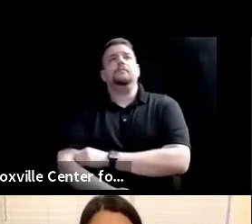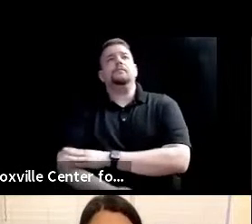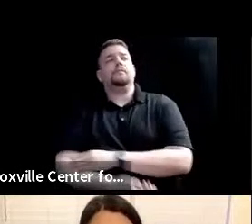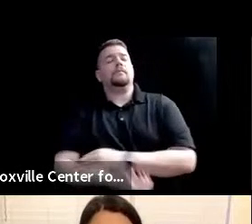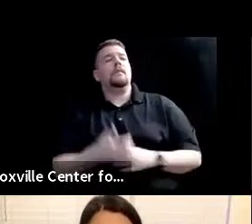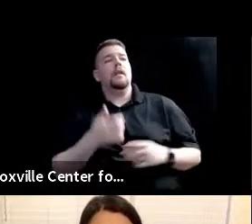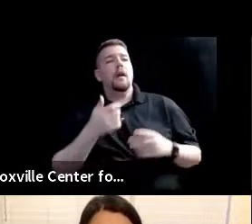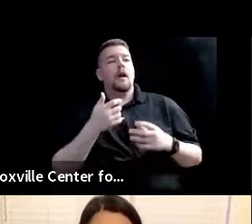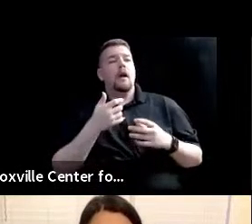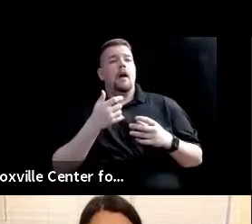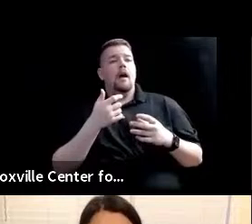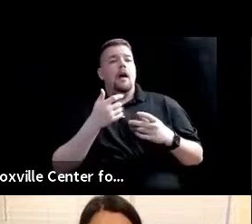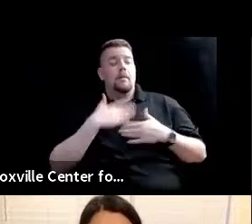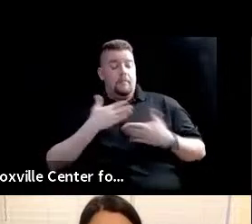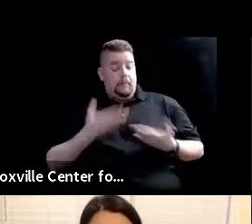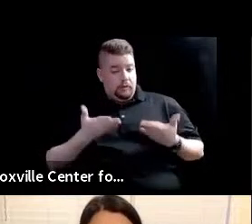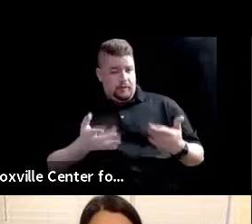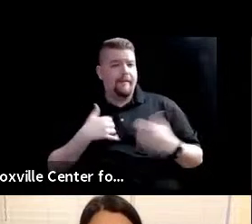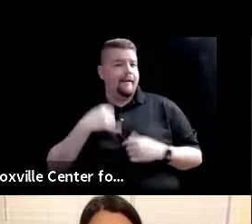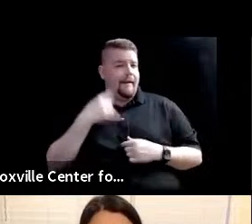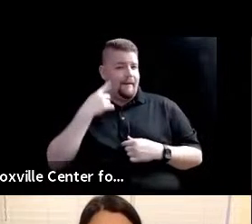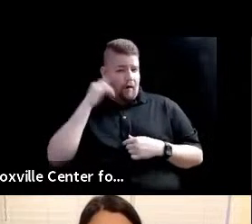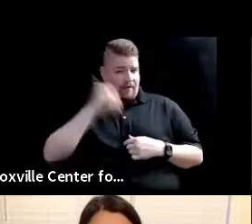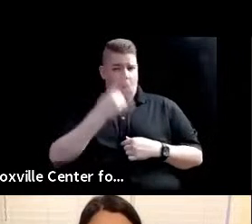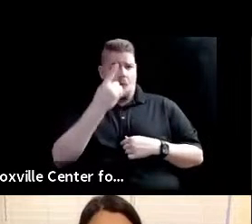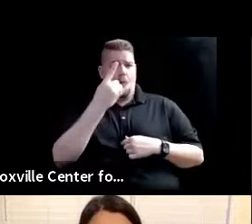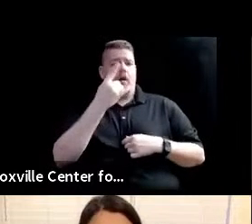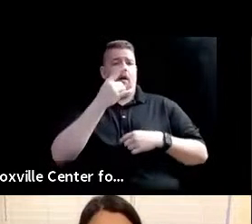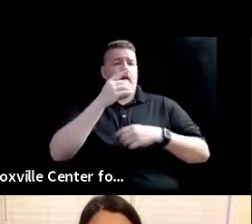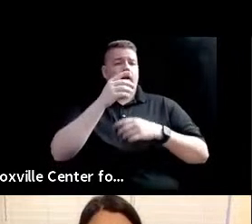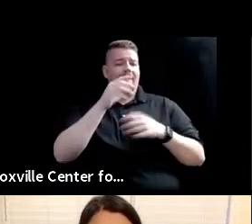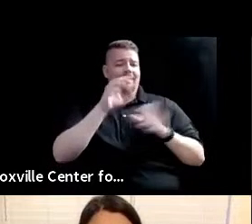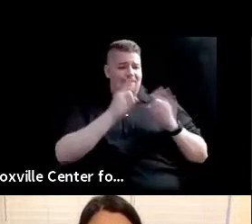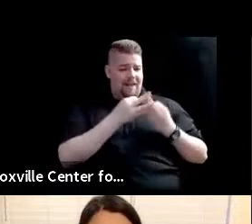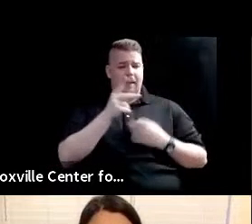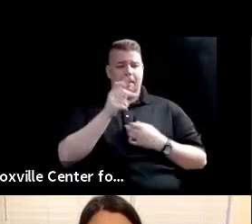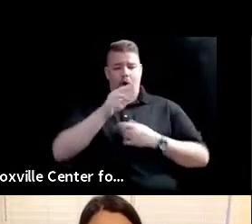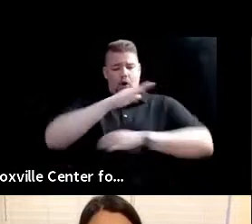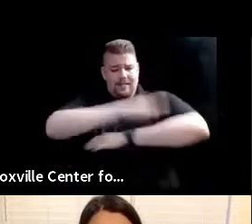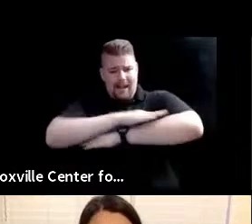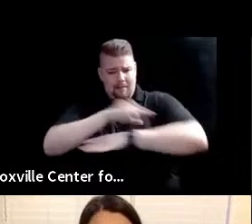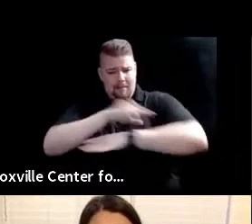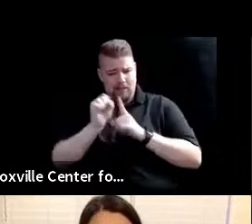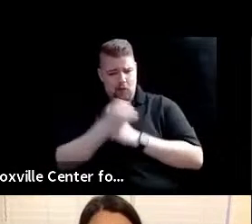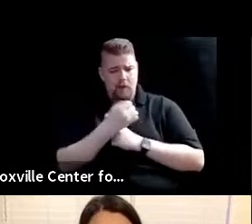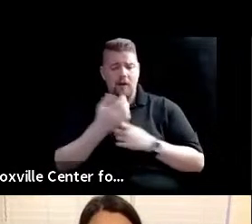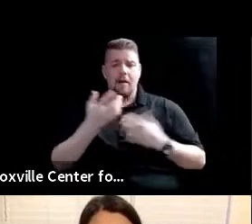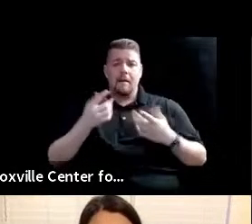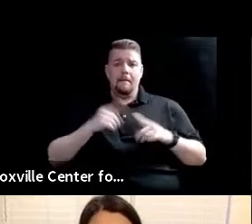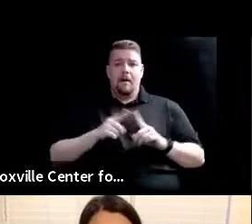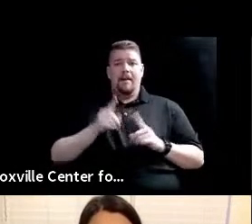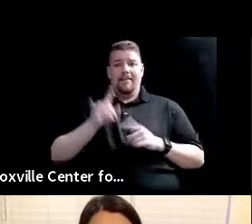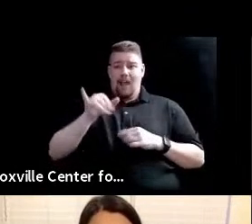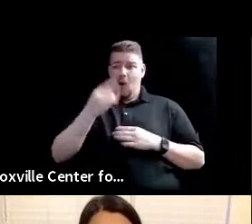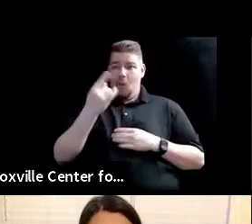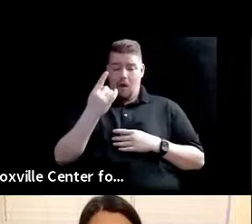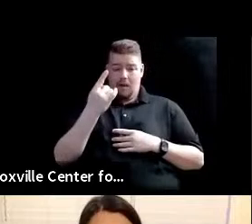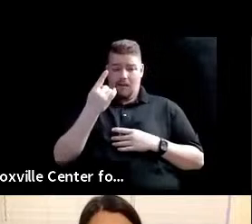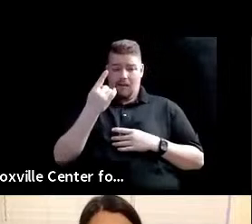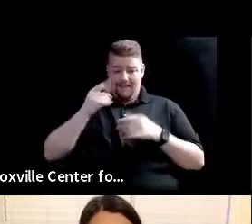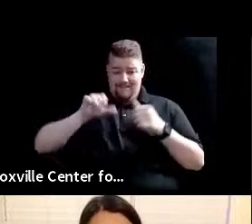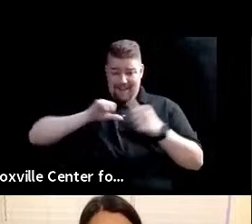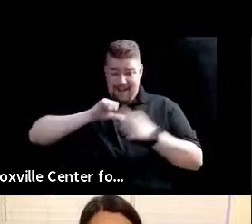the 1 family per table situation, but it's one of those that the 1 family is not suffering as